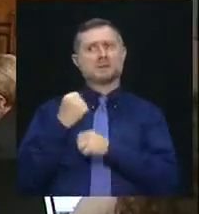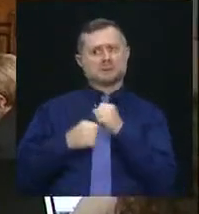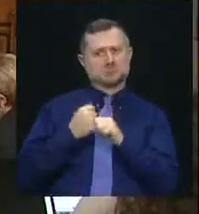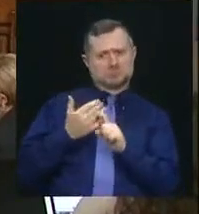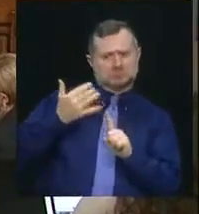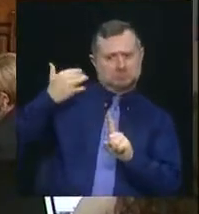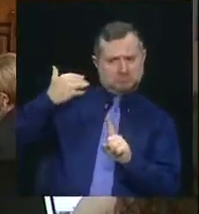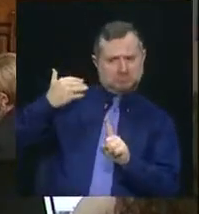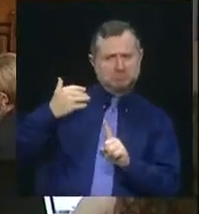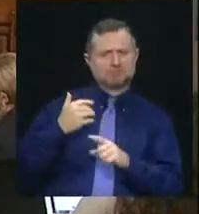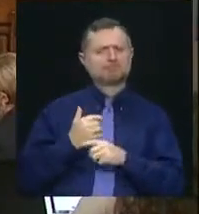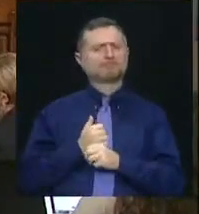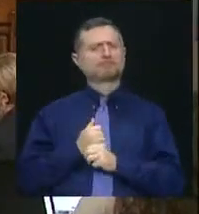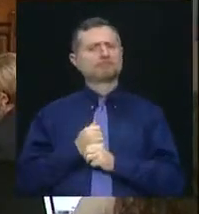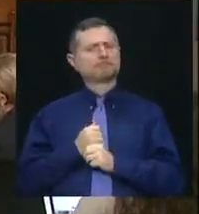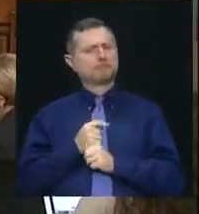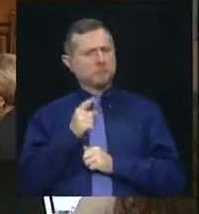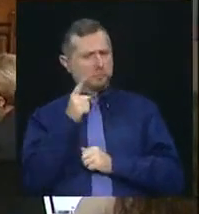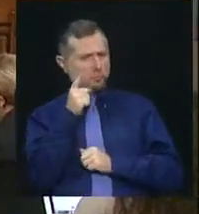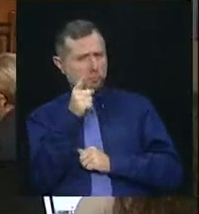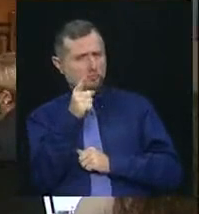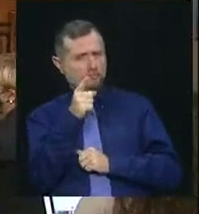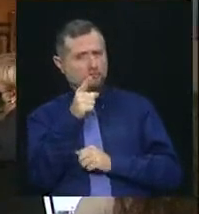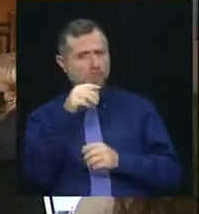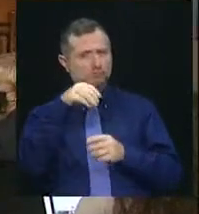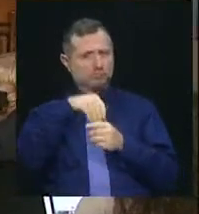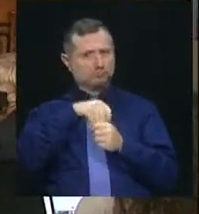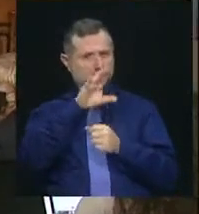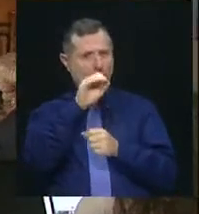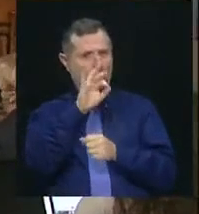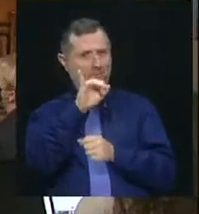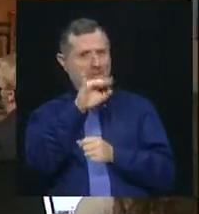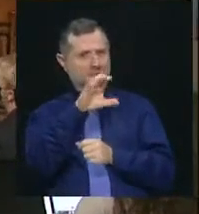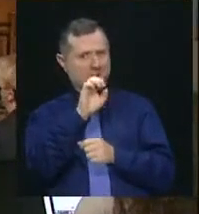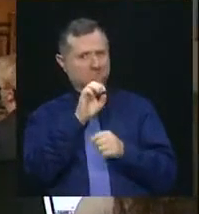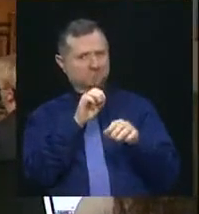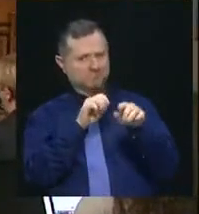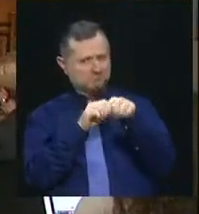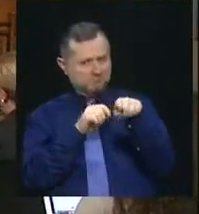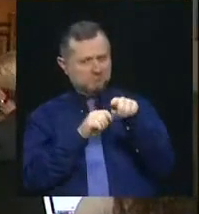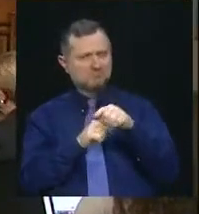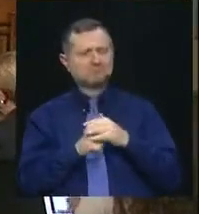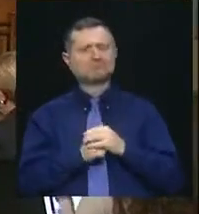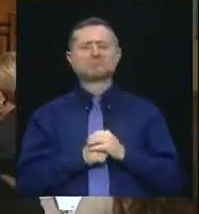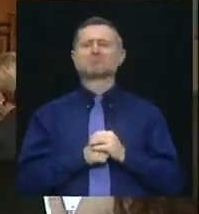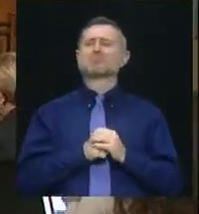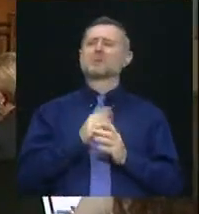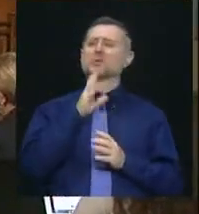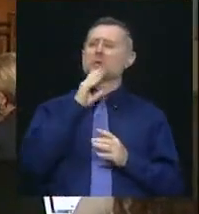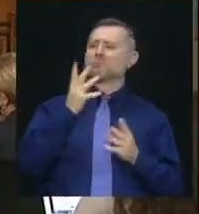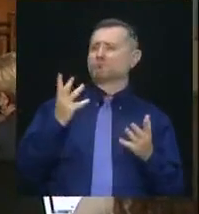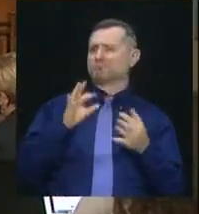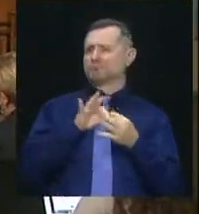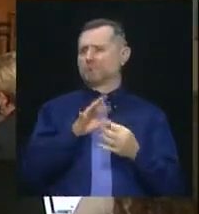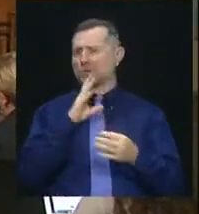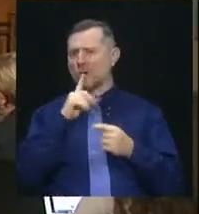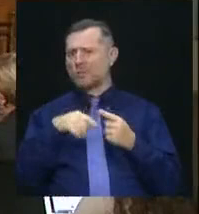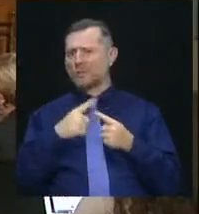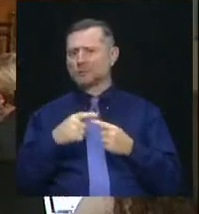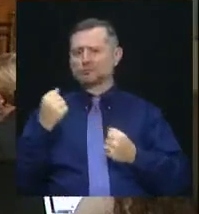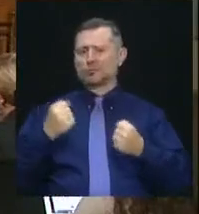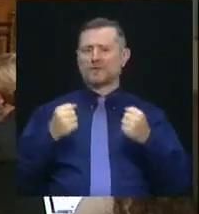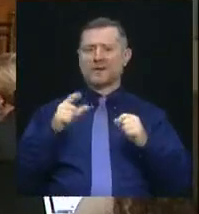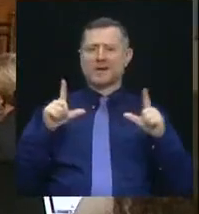were serving in office, you had come out against driver's licenses for undocumented immigrants. In the last couple of years,